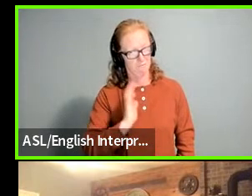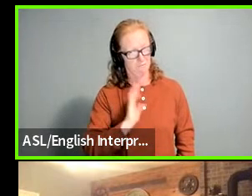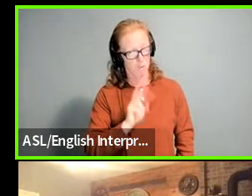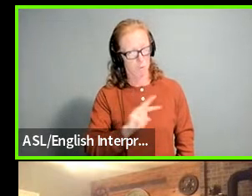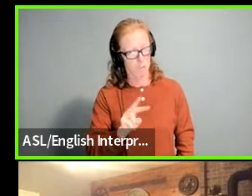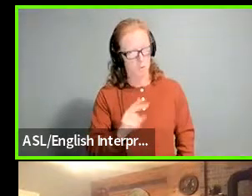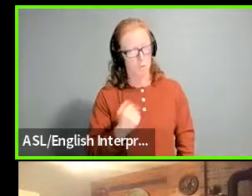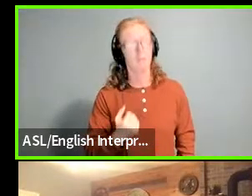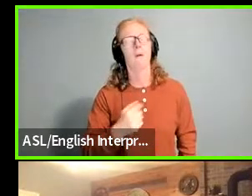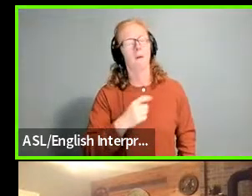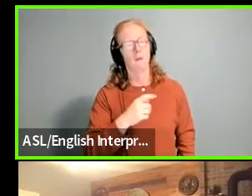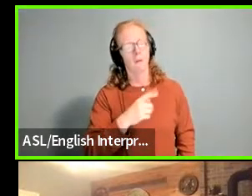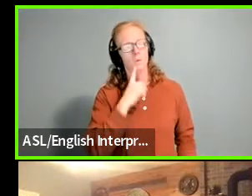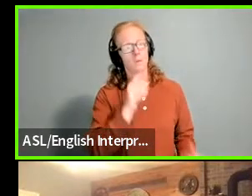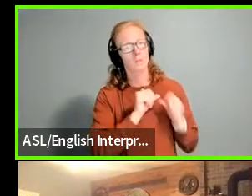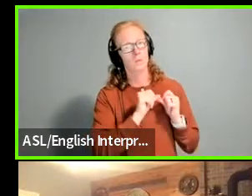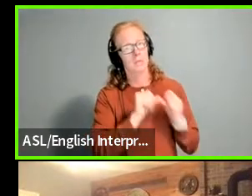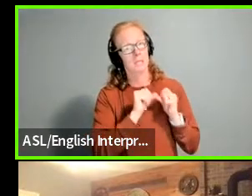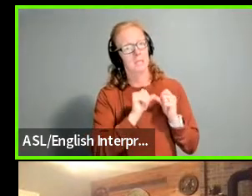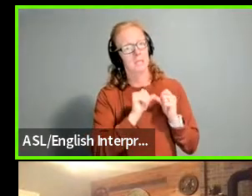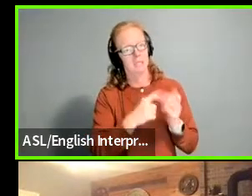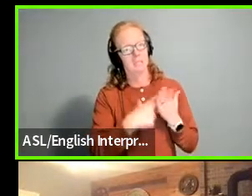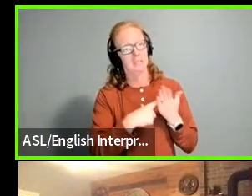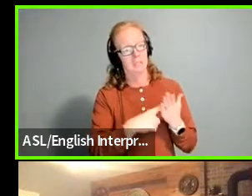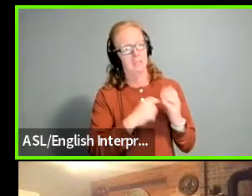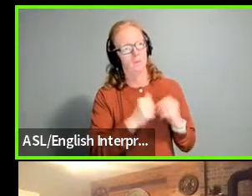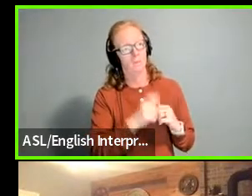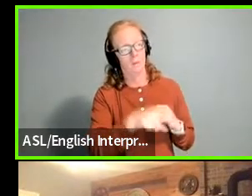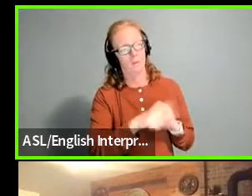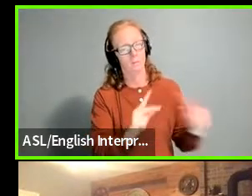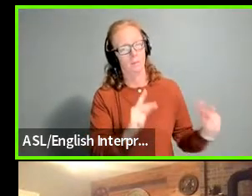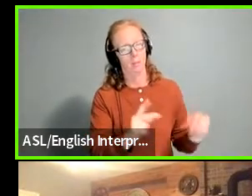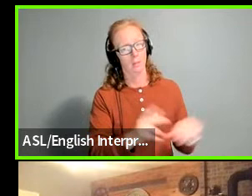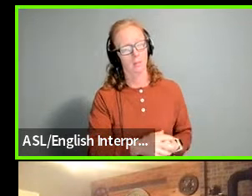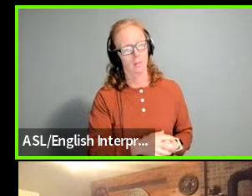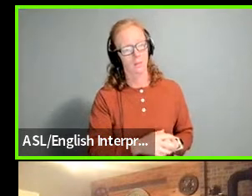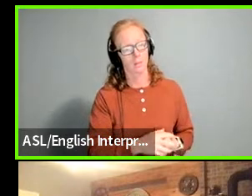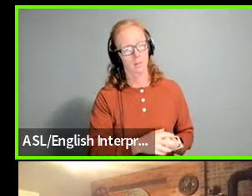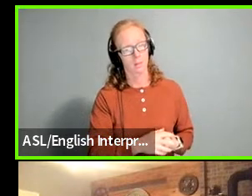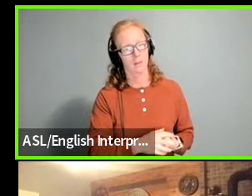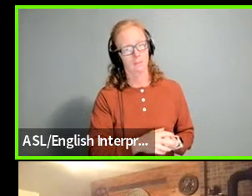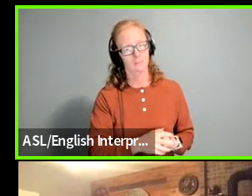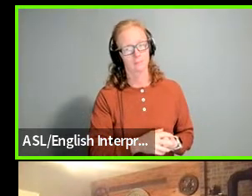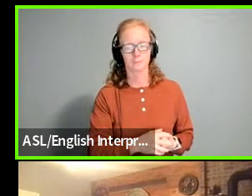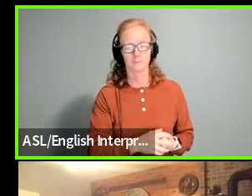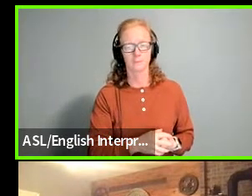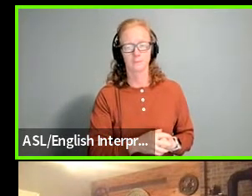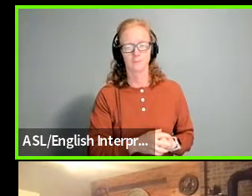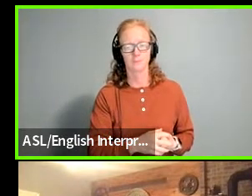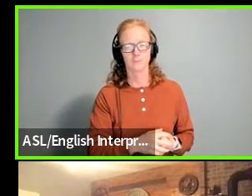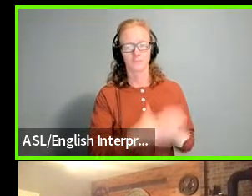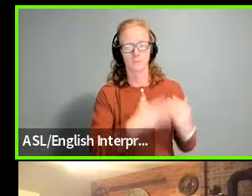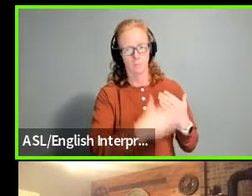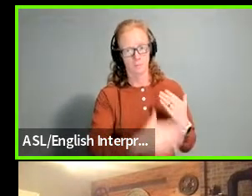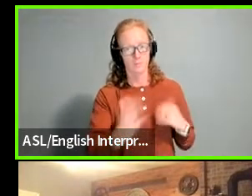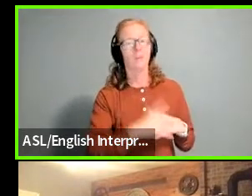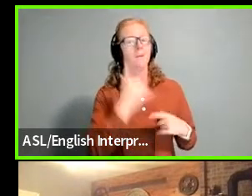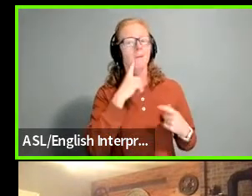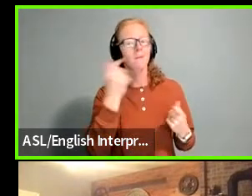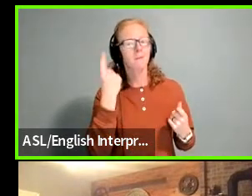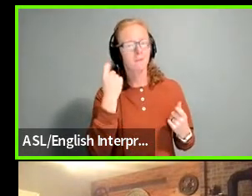to keep the conversation with those folks moving forward. We